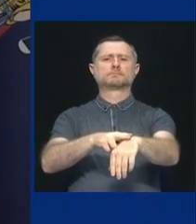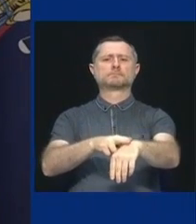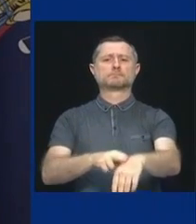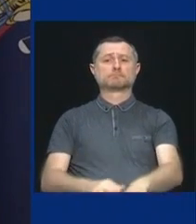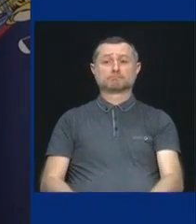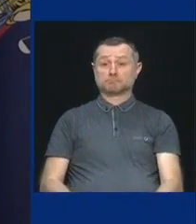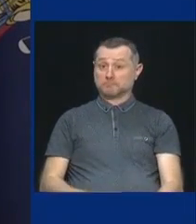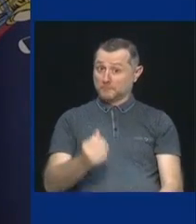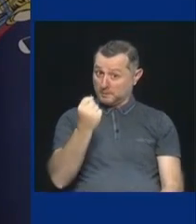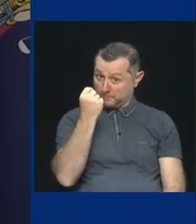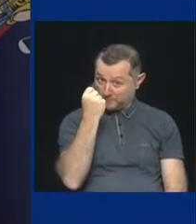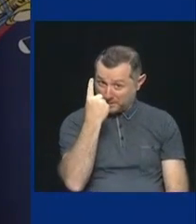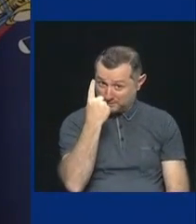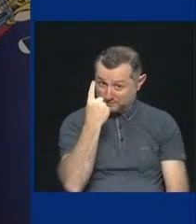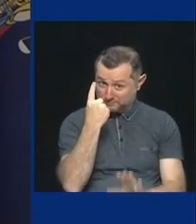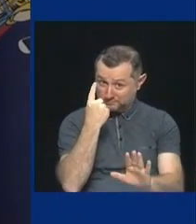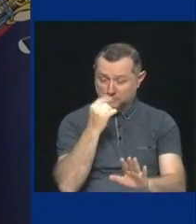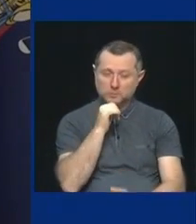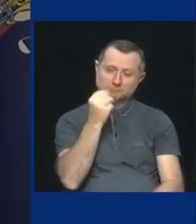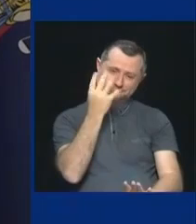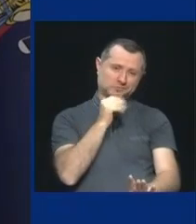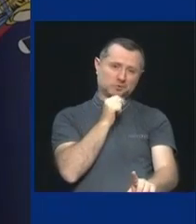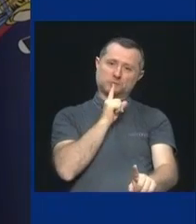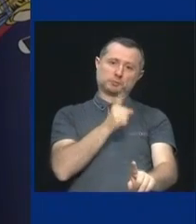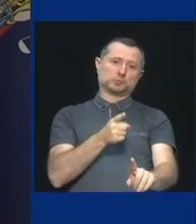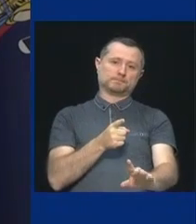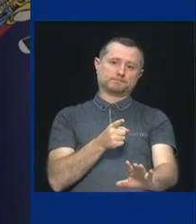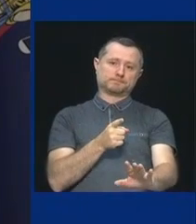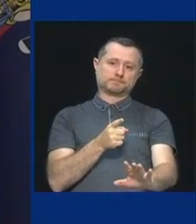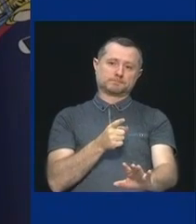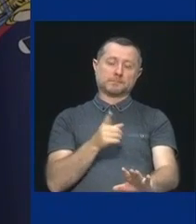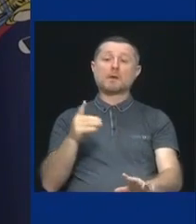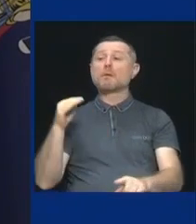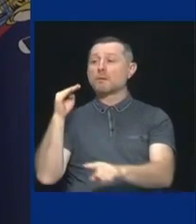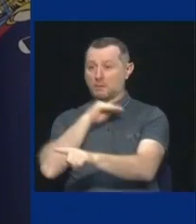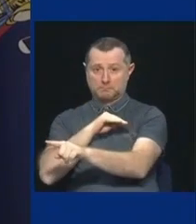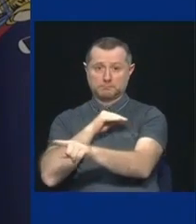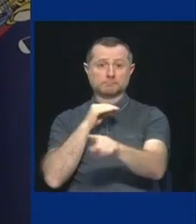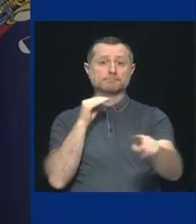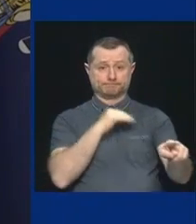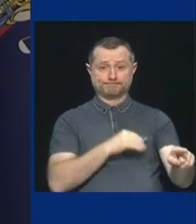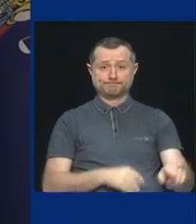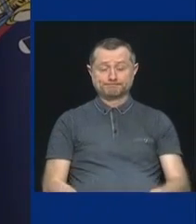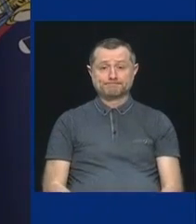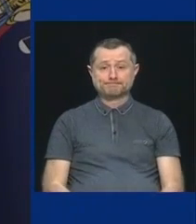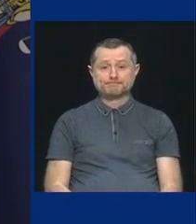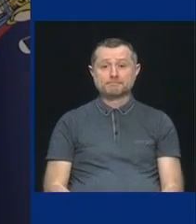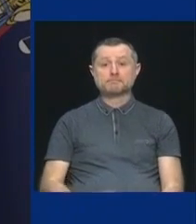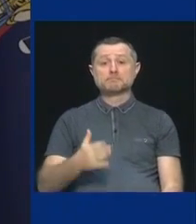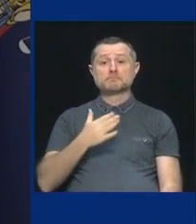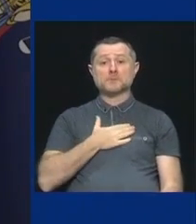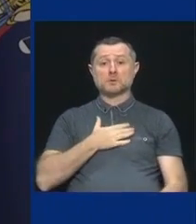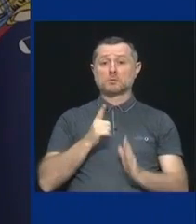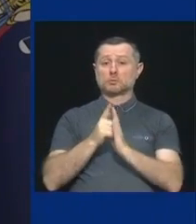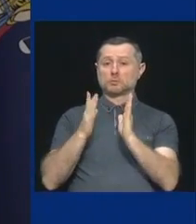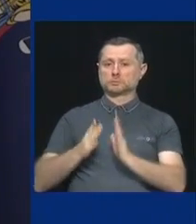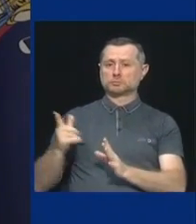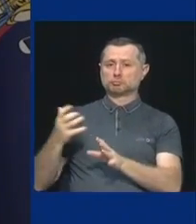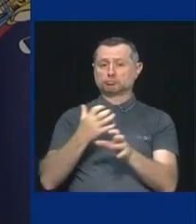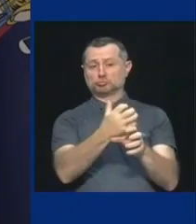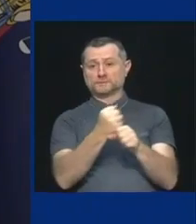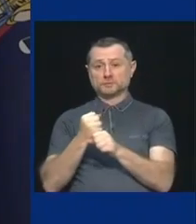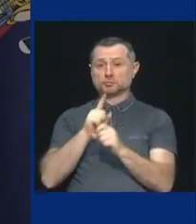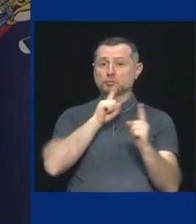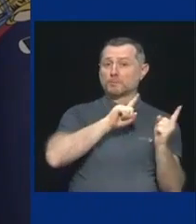and across many industries. So the Me Too movement has brought light to behaviors that have changed, are no